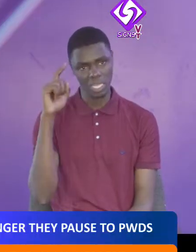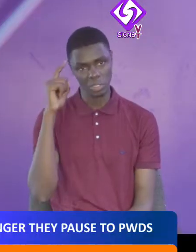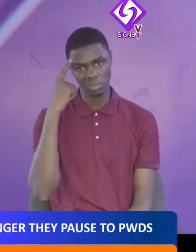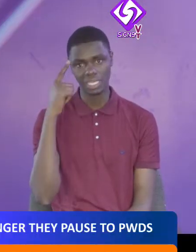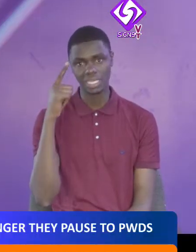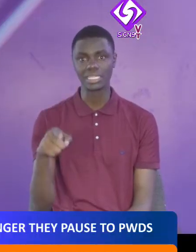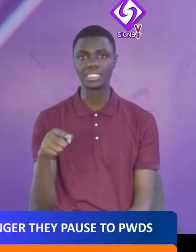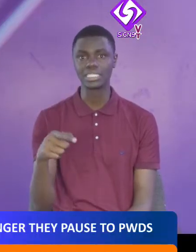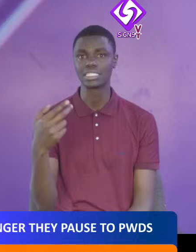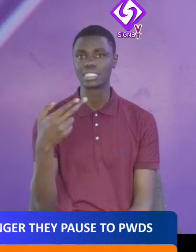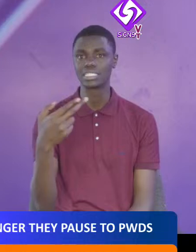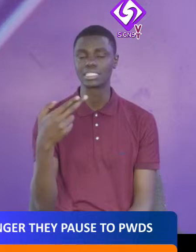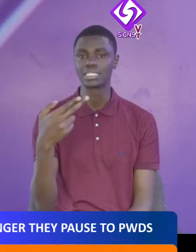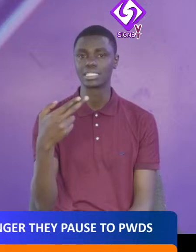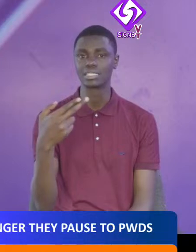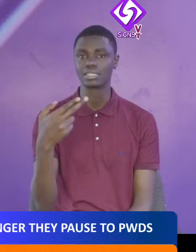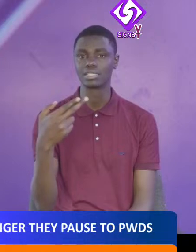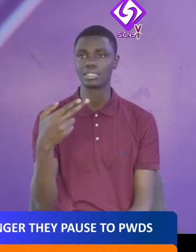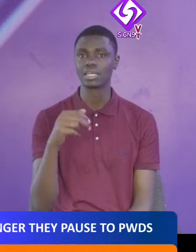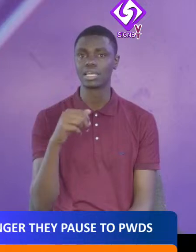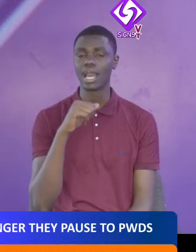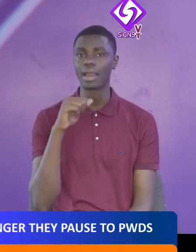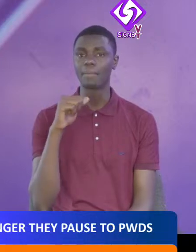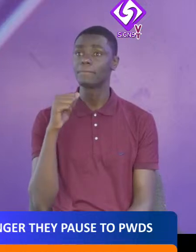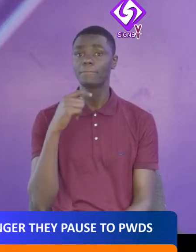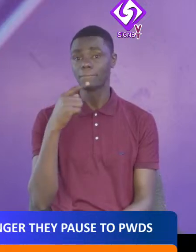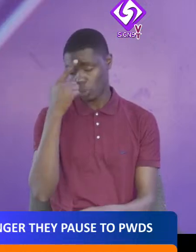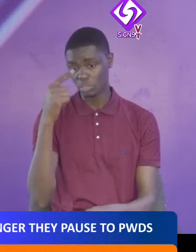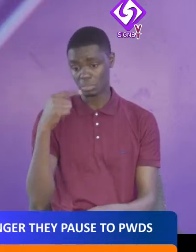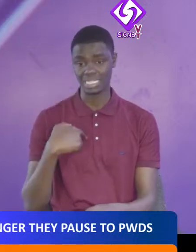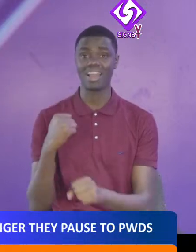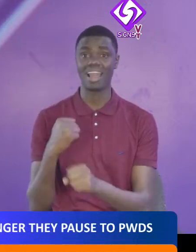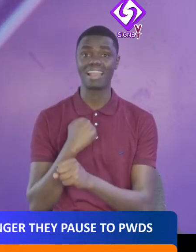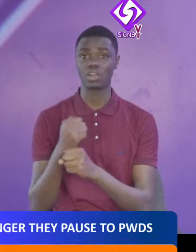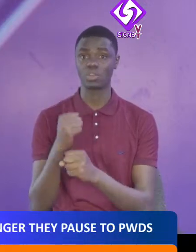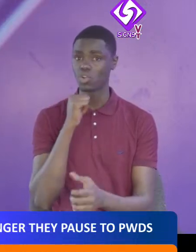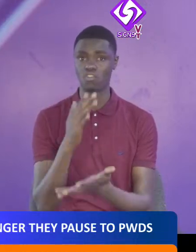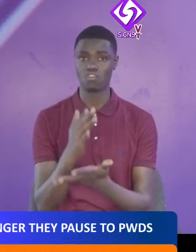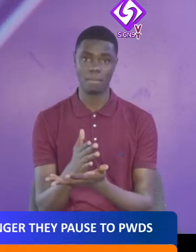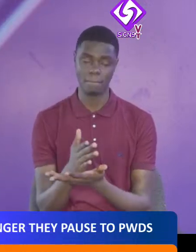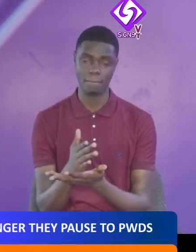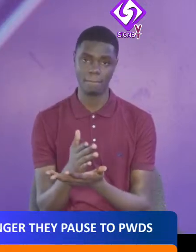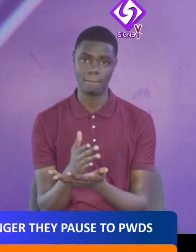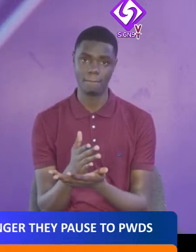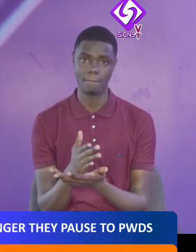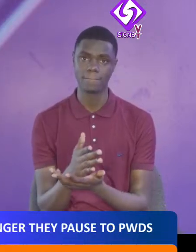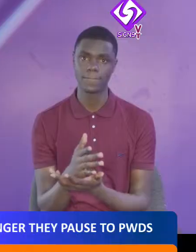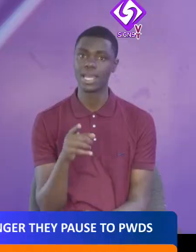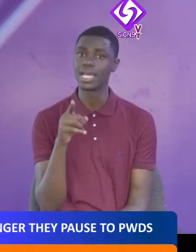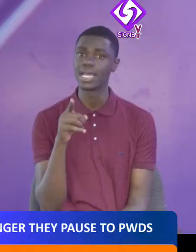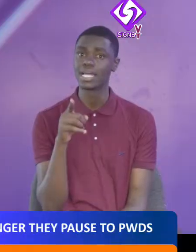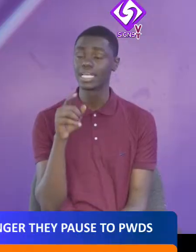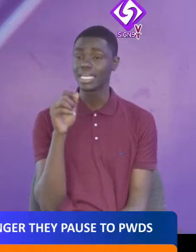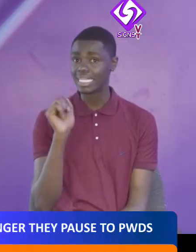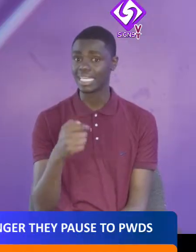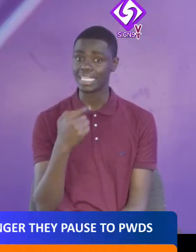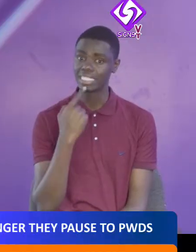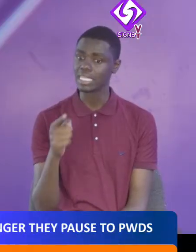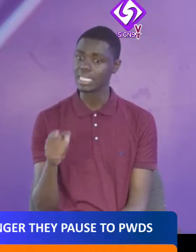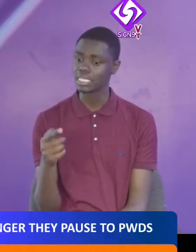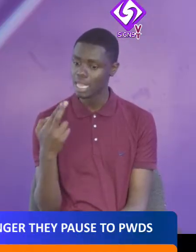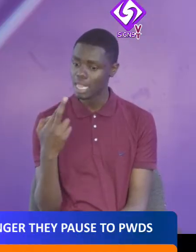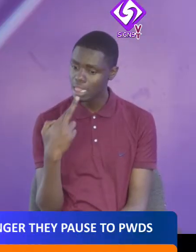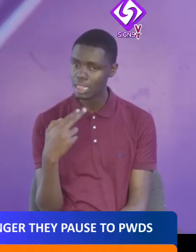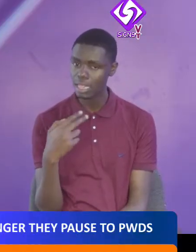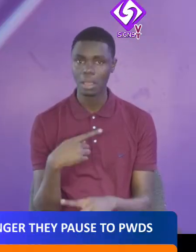hallucinating. I can't see to confirm. So it's told me that this is a red thing, yet it is blue.